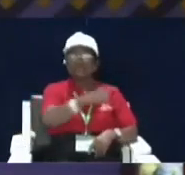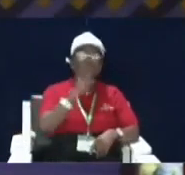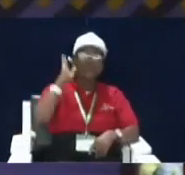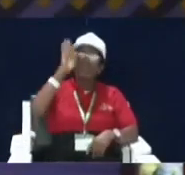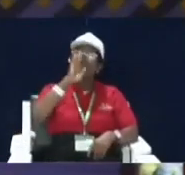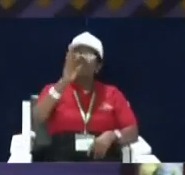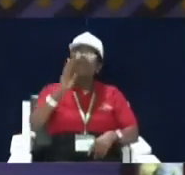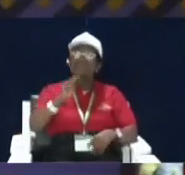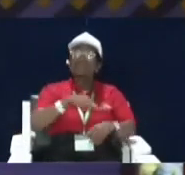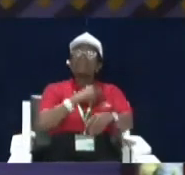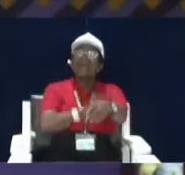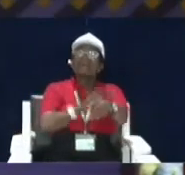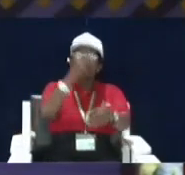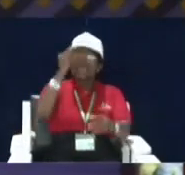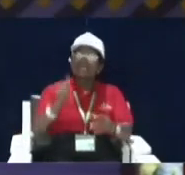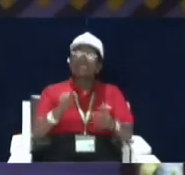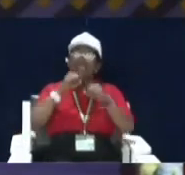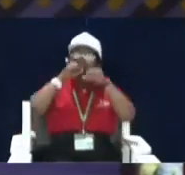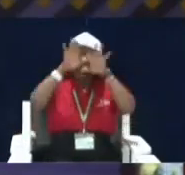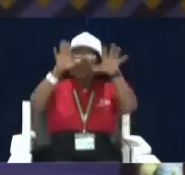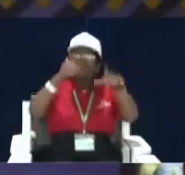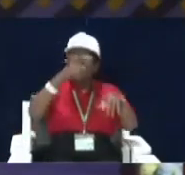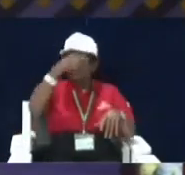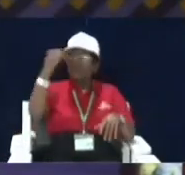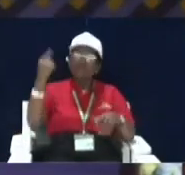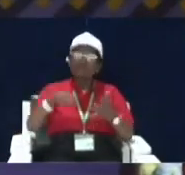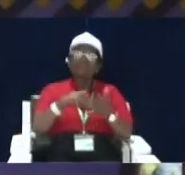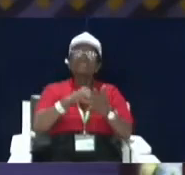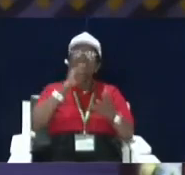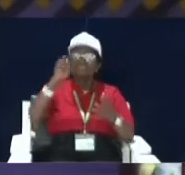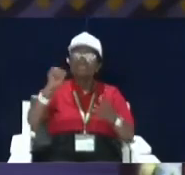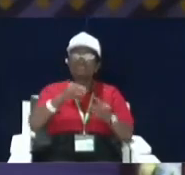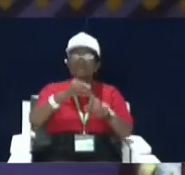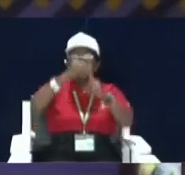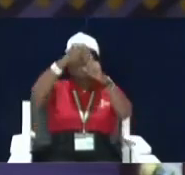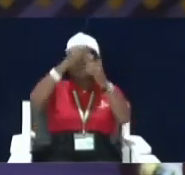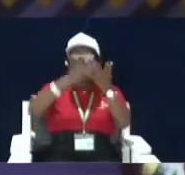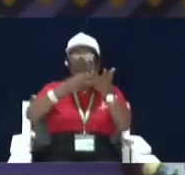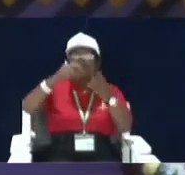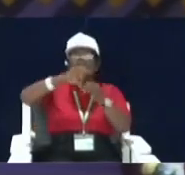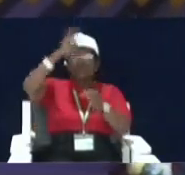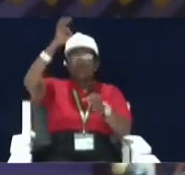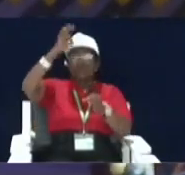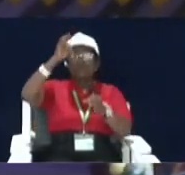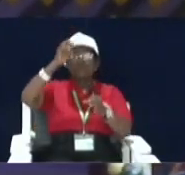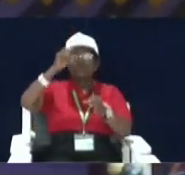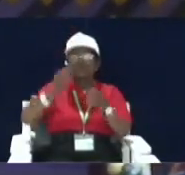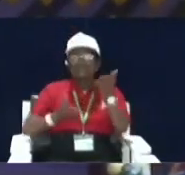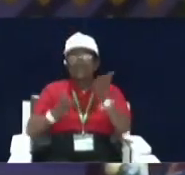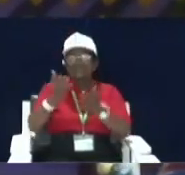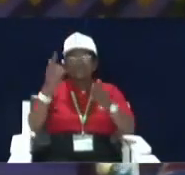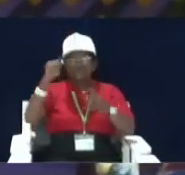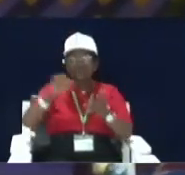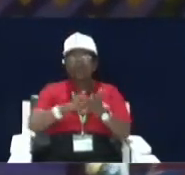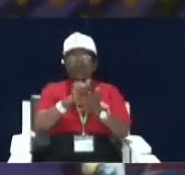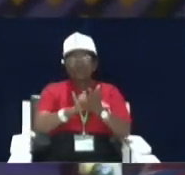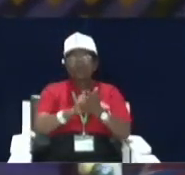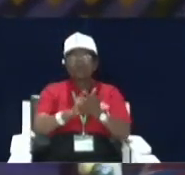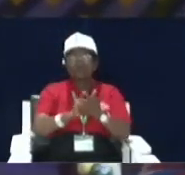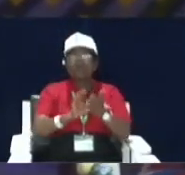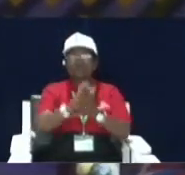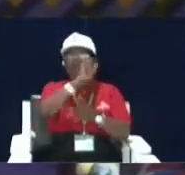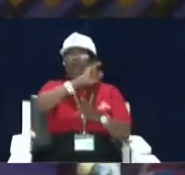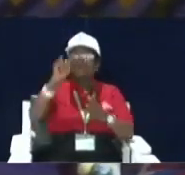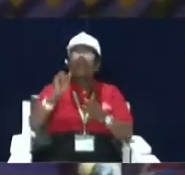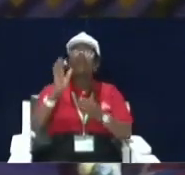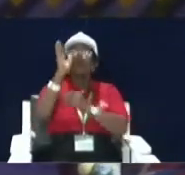Because this is a special Holy Ghost service for those who are trusting God for the fruit of the womb. There'll be